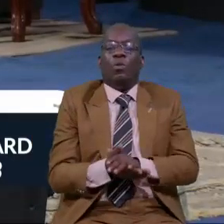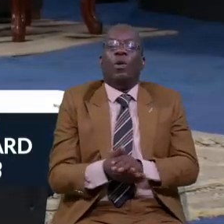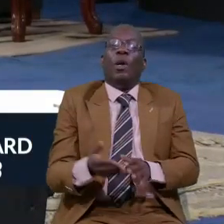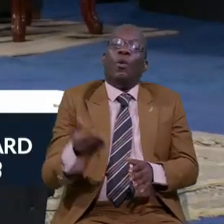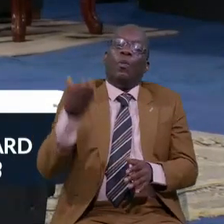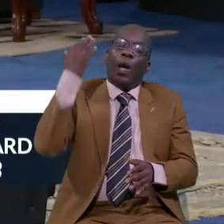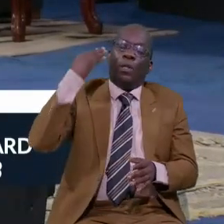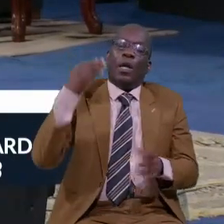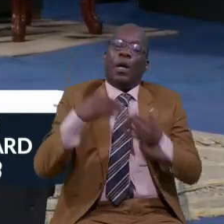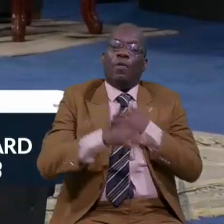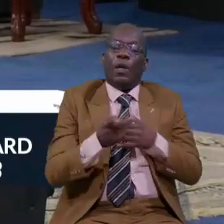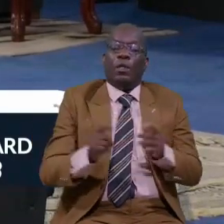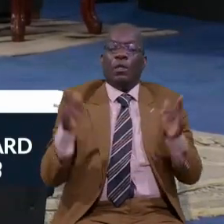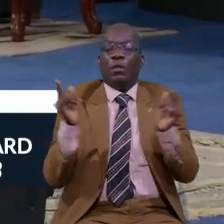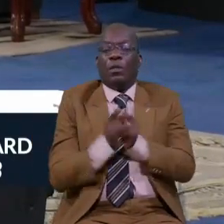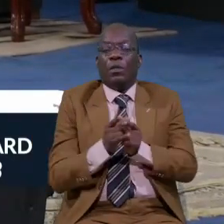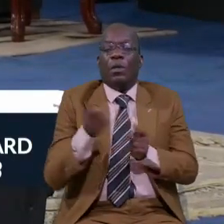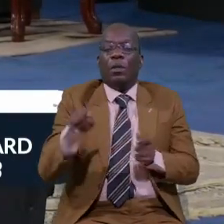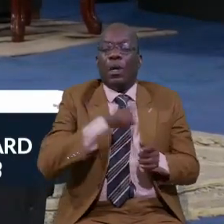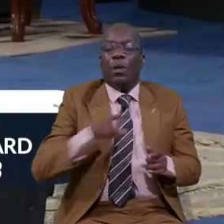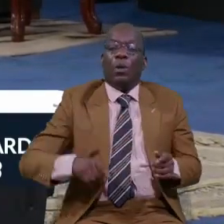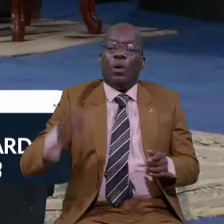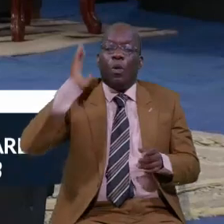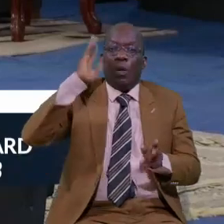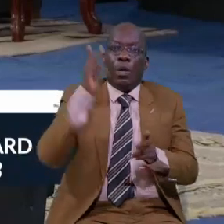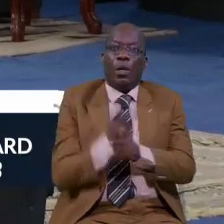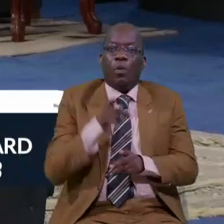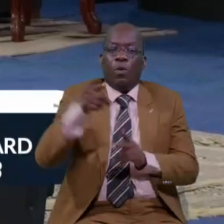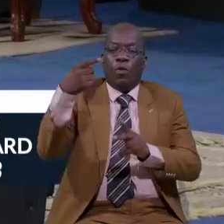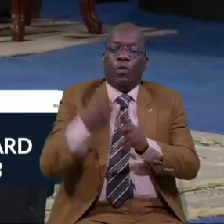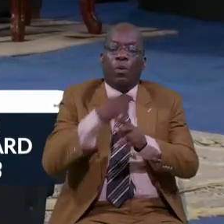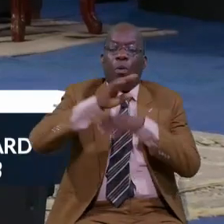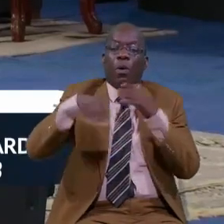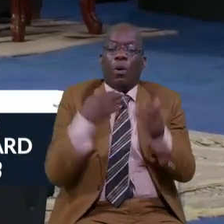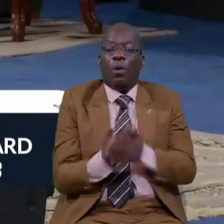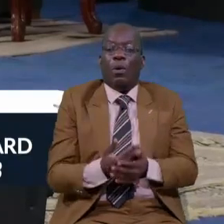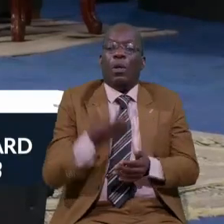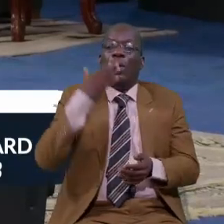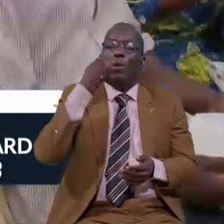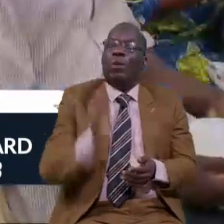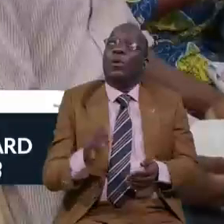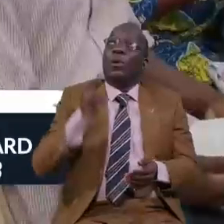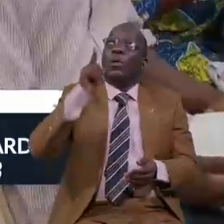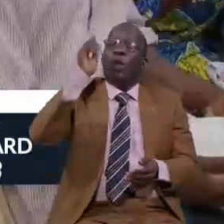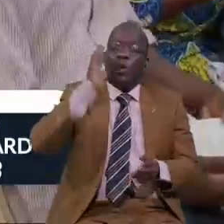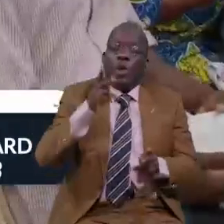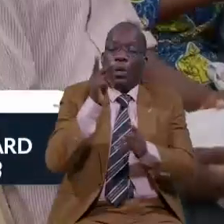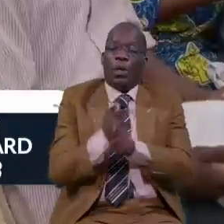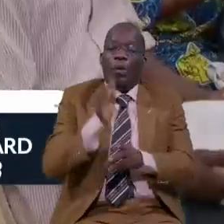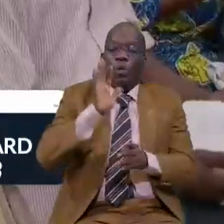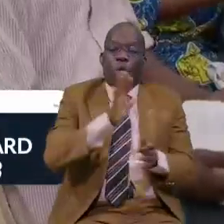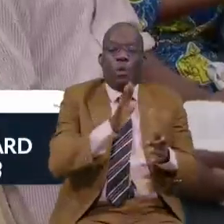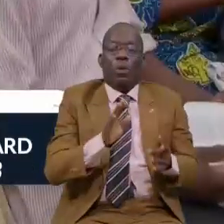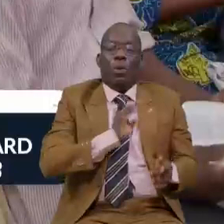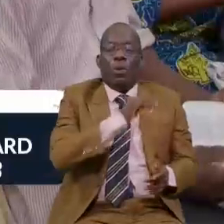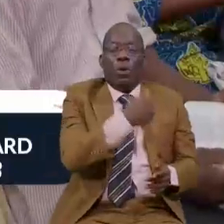shall preserve thee from all evil. He shall preserve thy soul. Look at verse 8